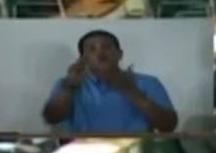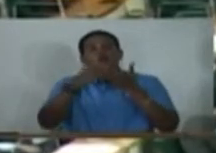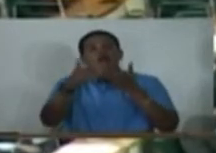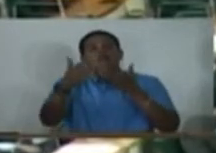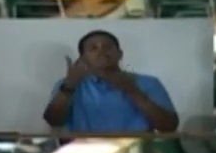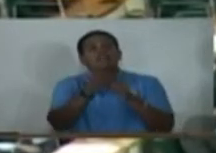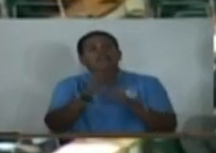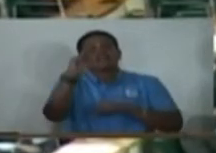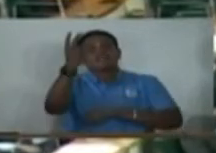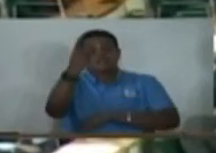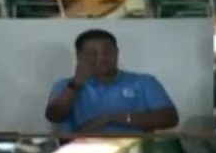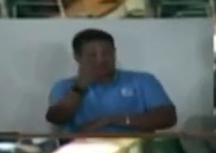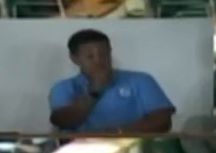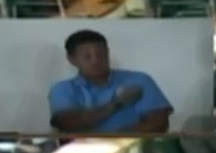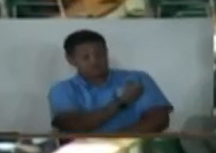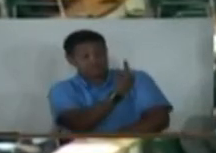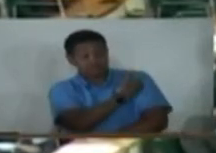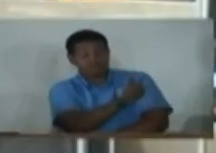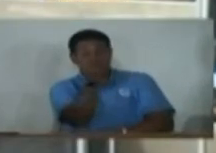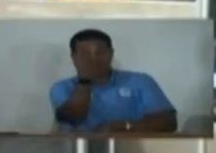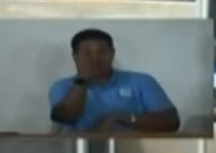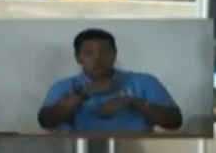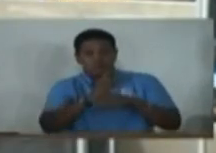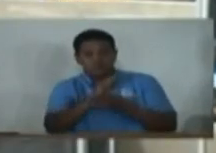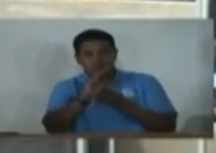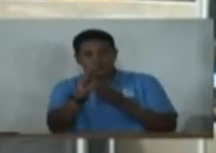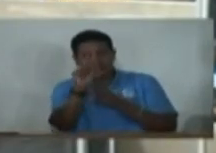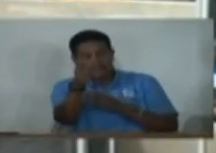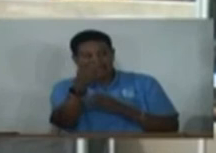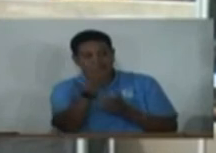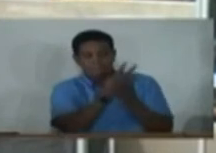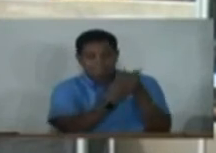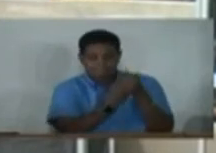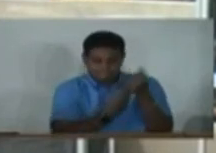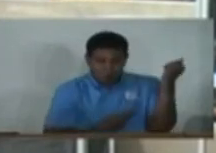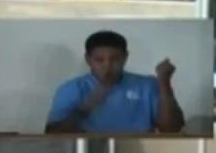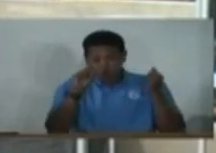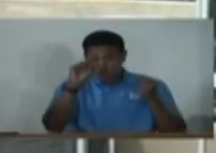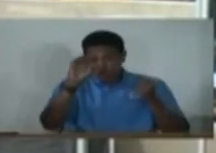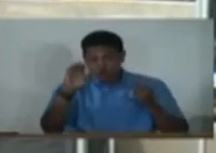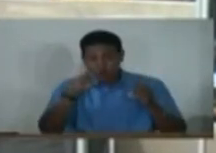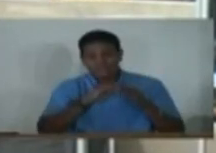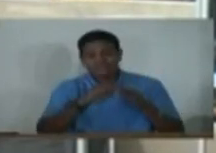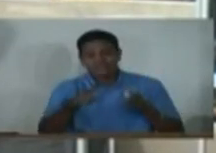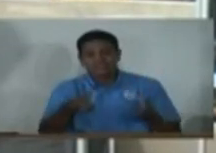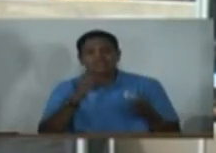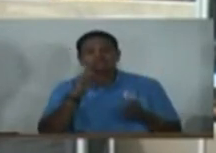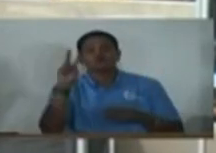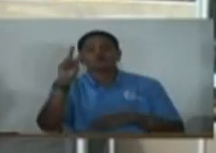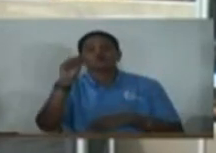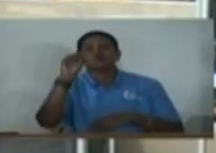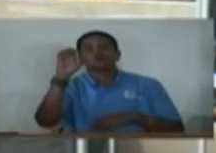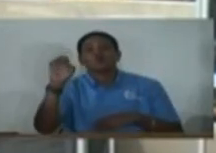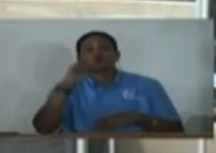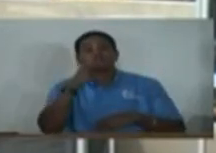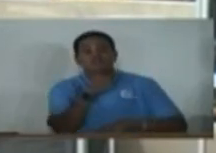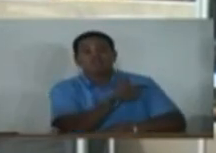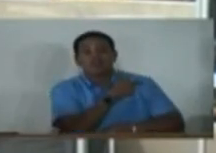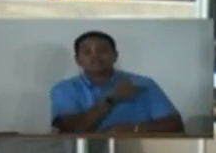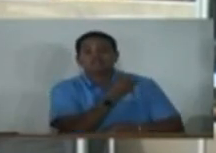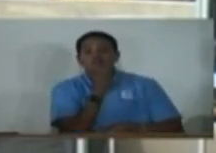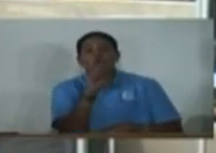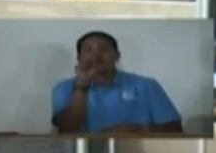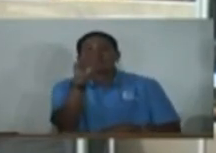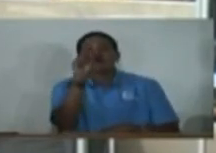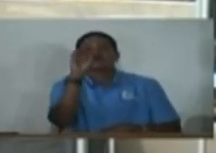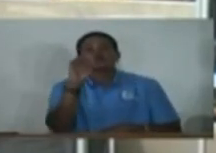full dosage of the vaccine, meaning both doses in the case of a two-dose vaccine, or one dose